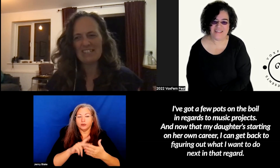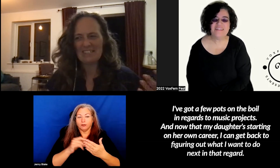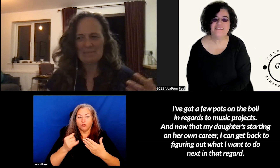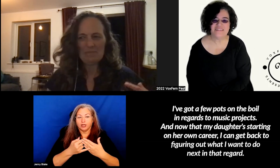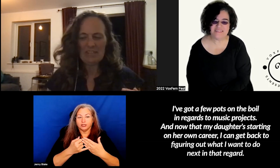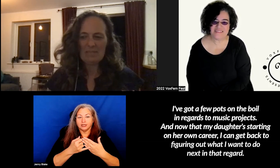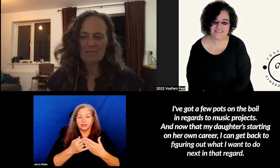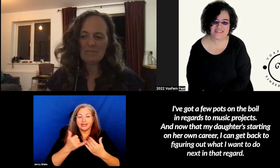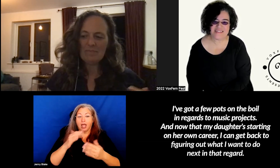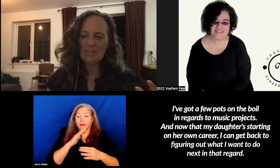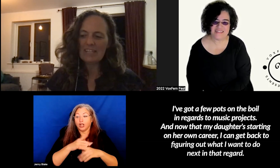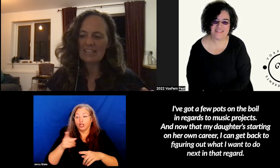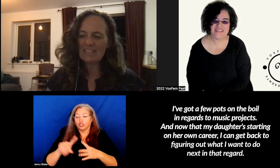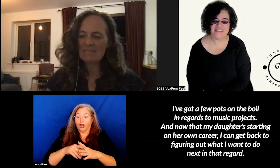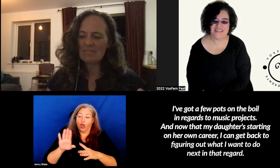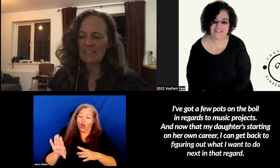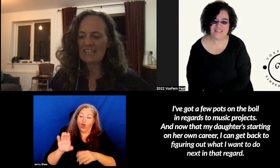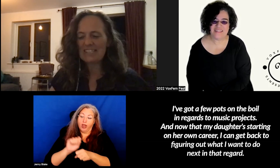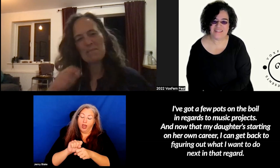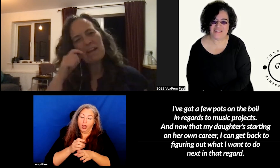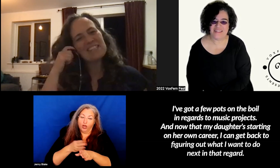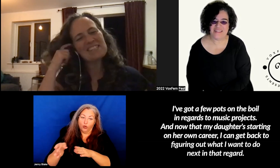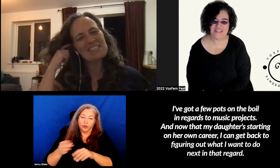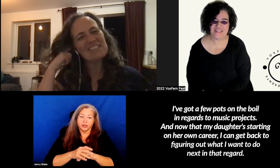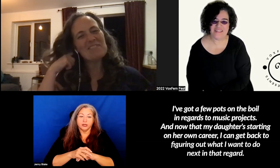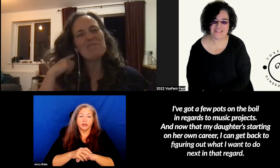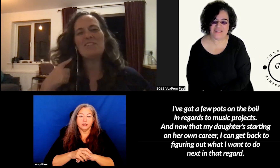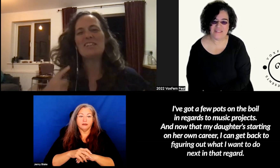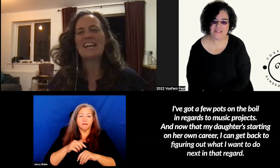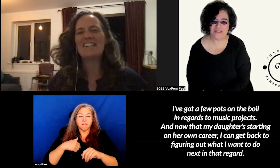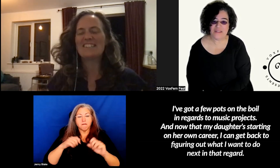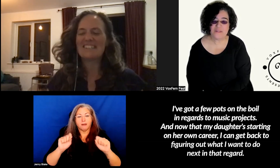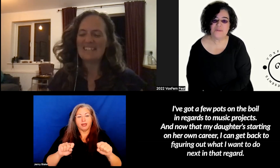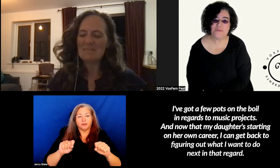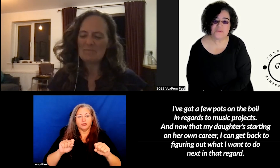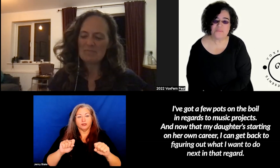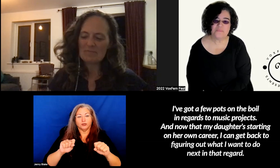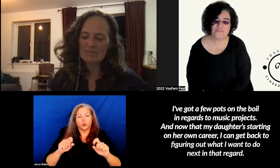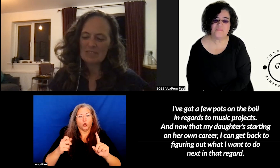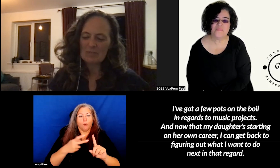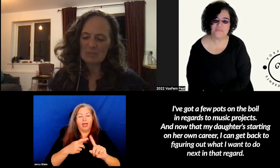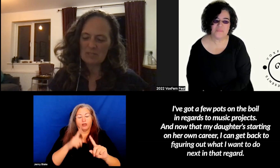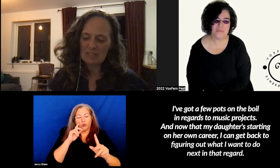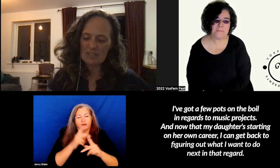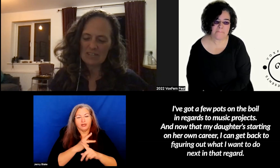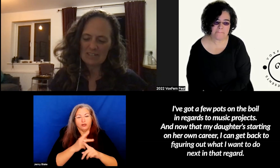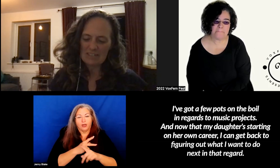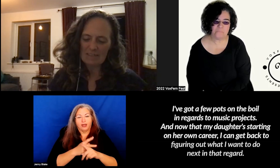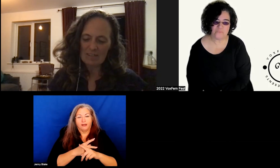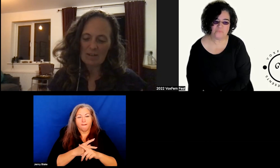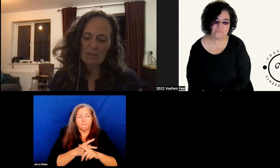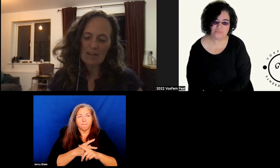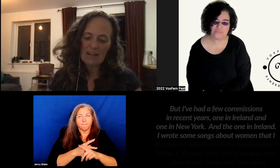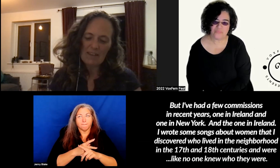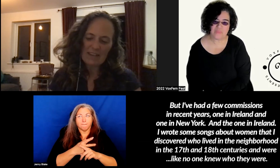career, I can get back to figuring out what I want to do next in